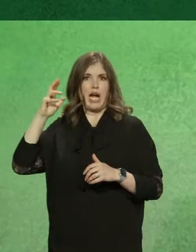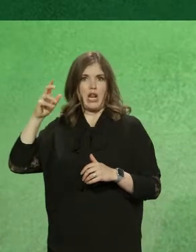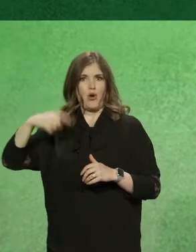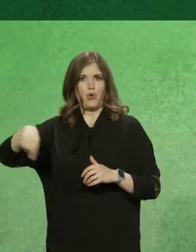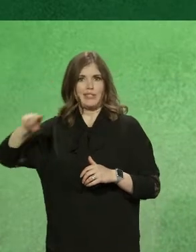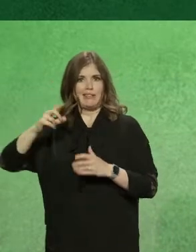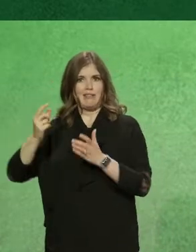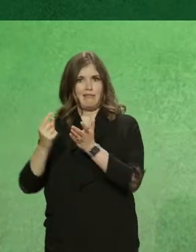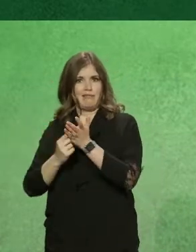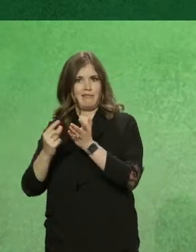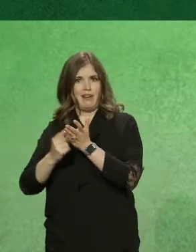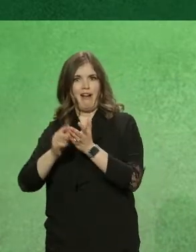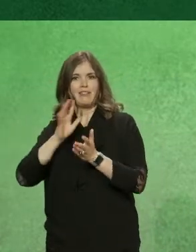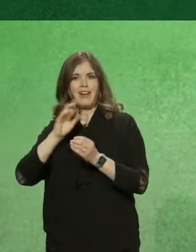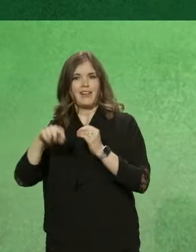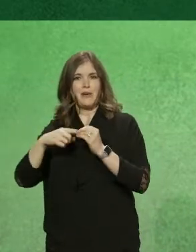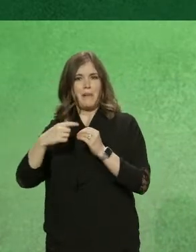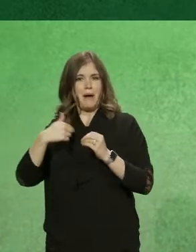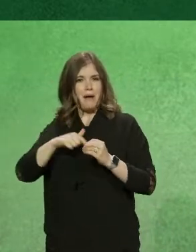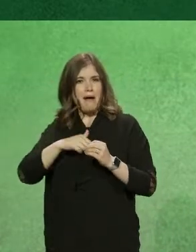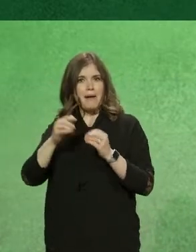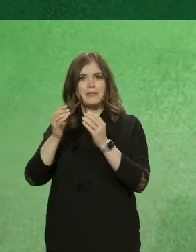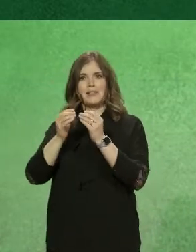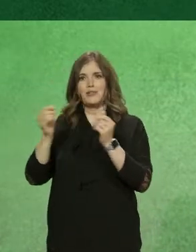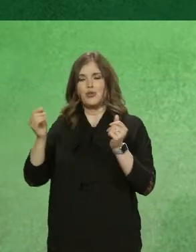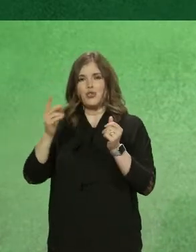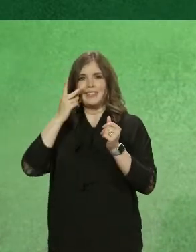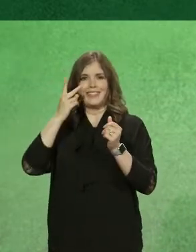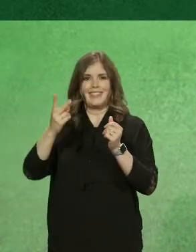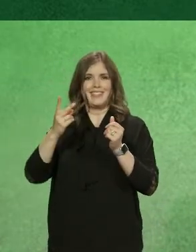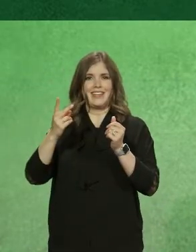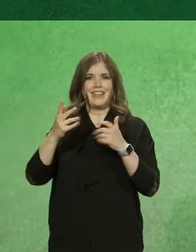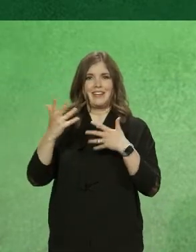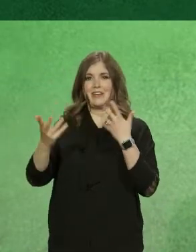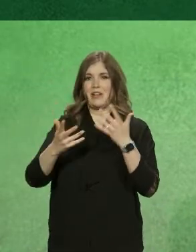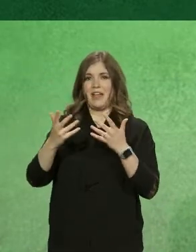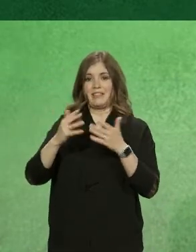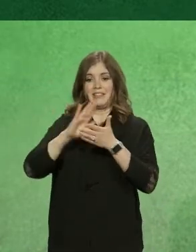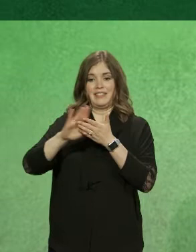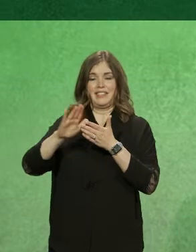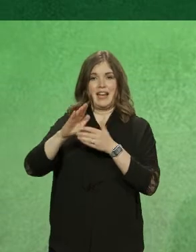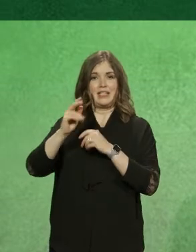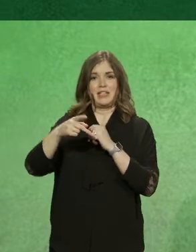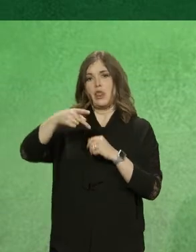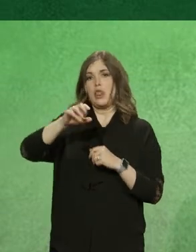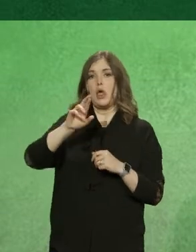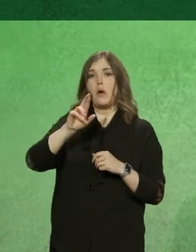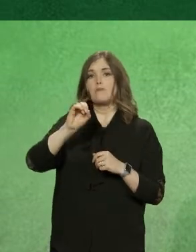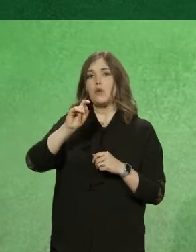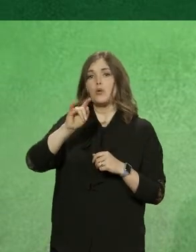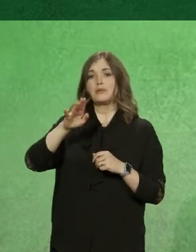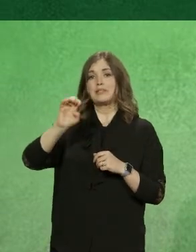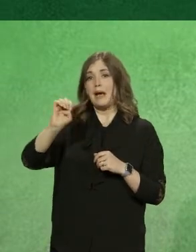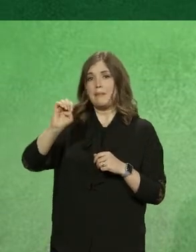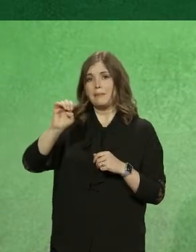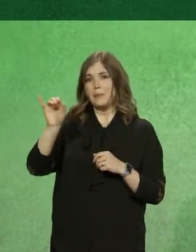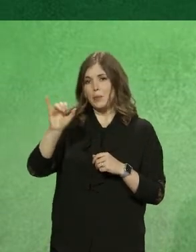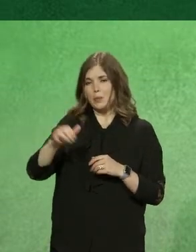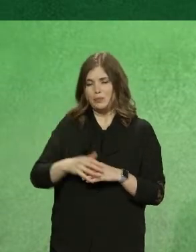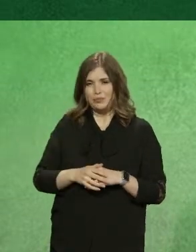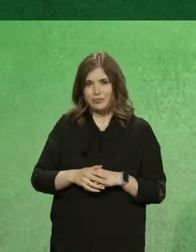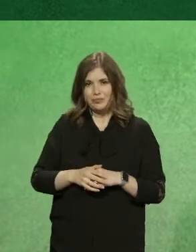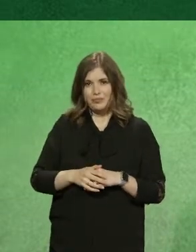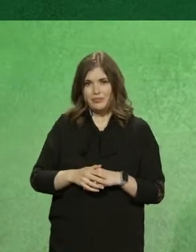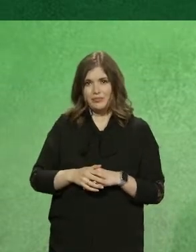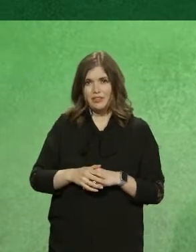and solution, and they're looking forward to seeing the standardized prototype, of which we shall not let them down. So I